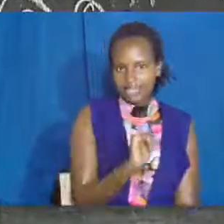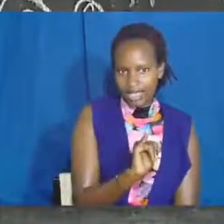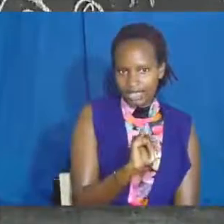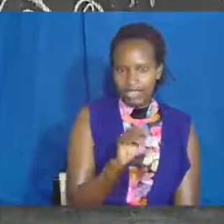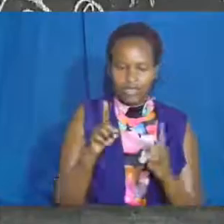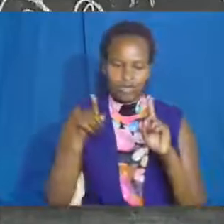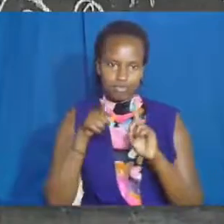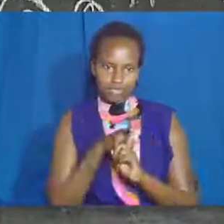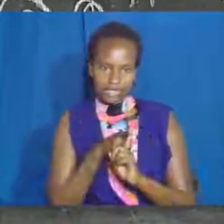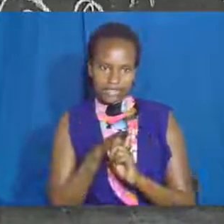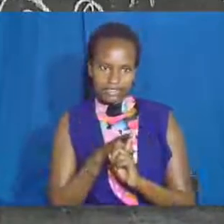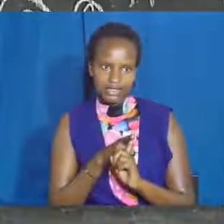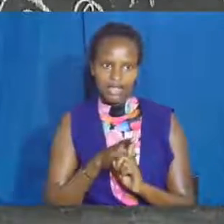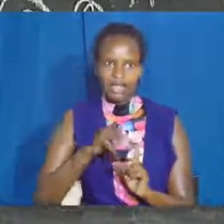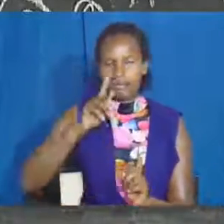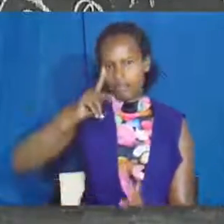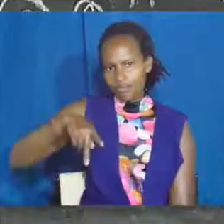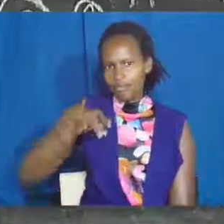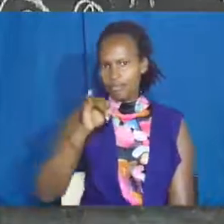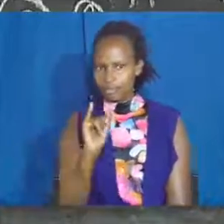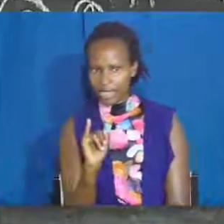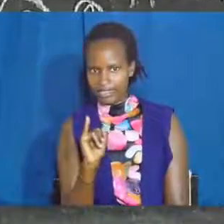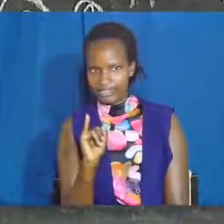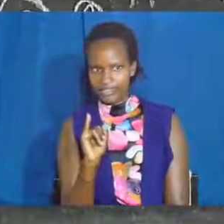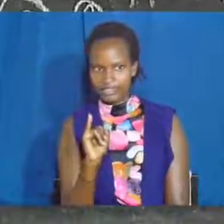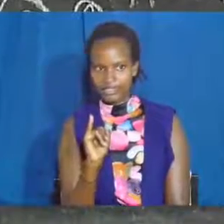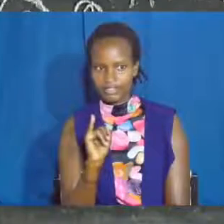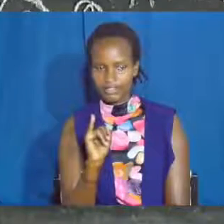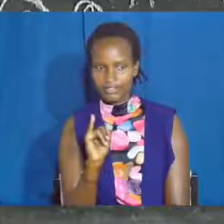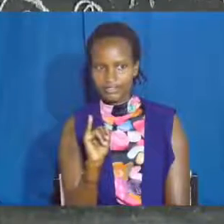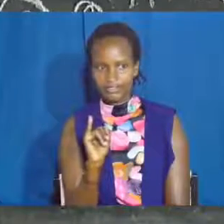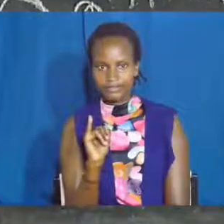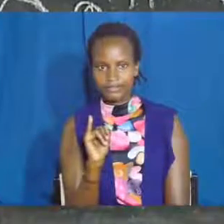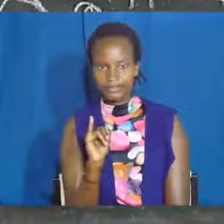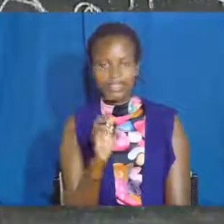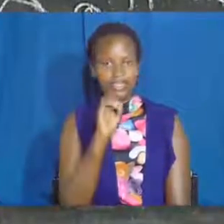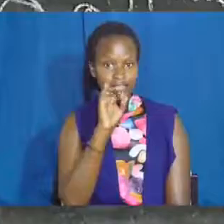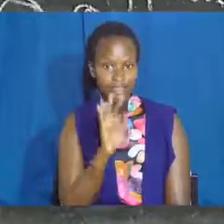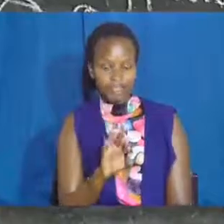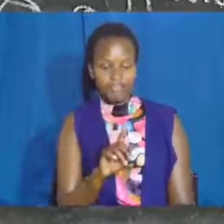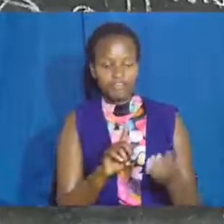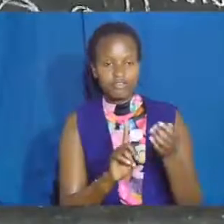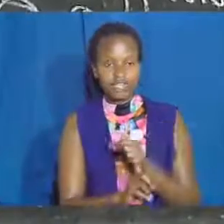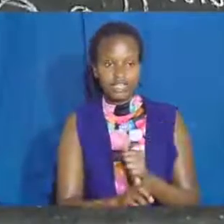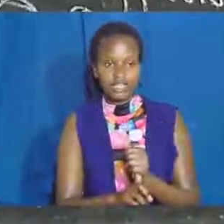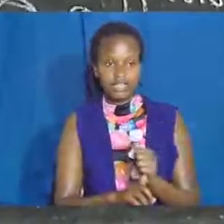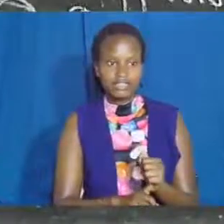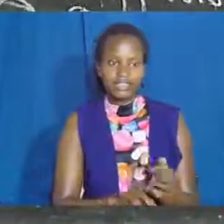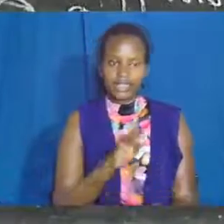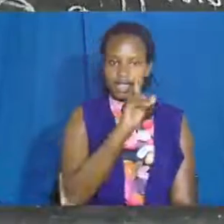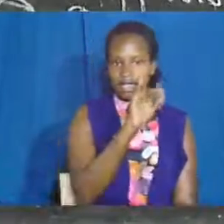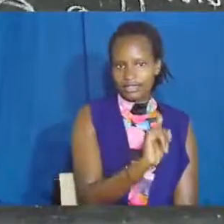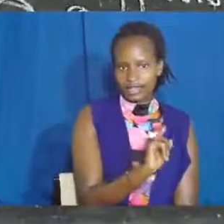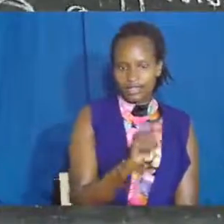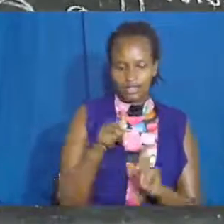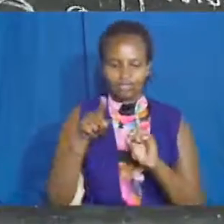when you get a diphosphate plus one phosphate group, diphosphate. If you get a diphosphate plus another phosphate, you get